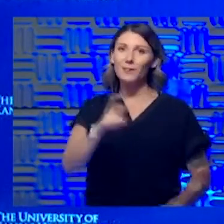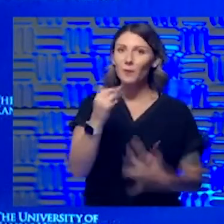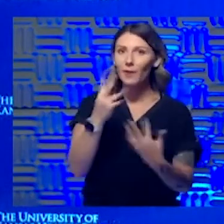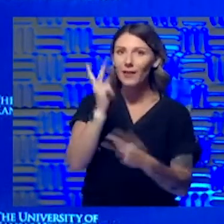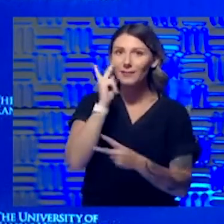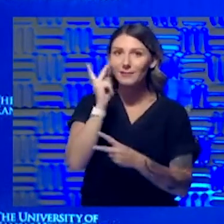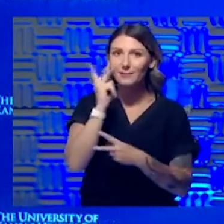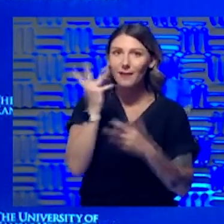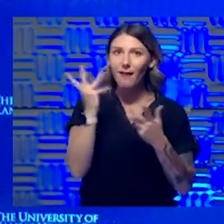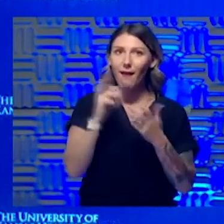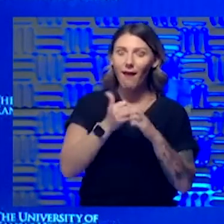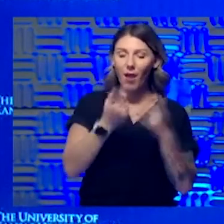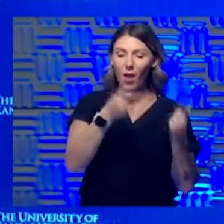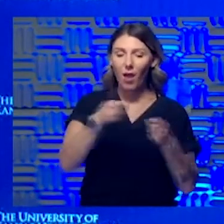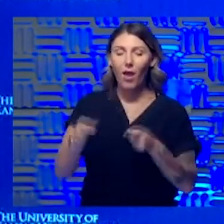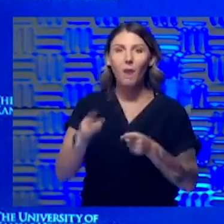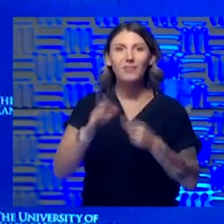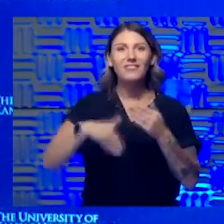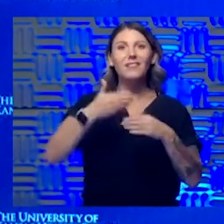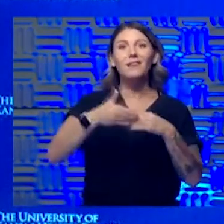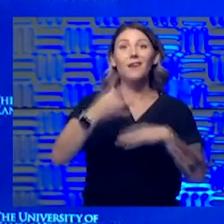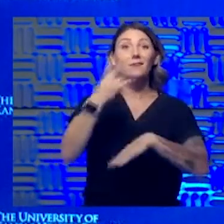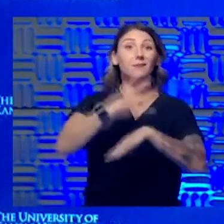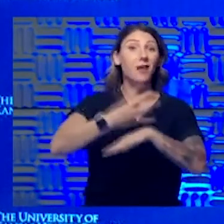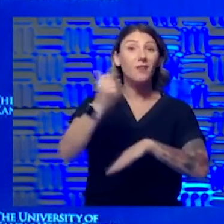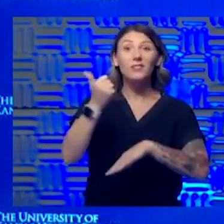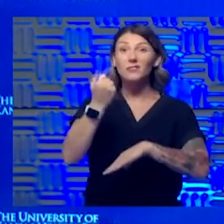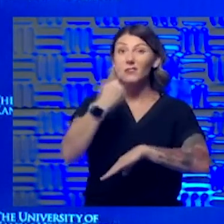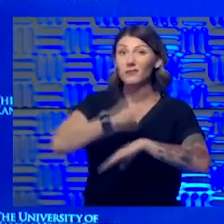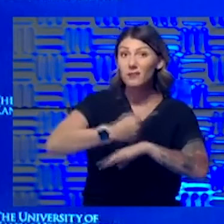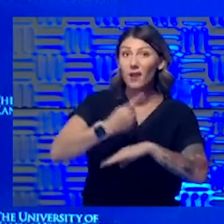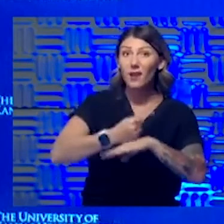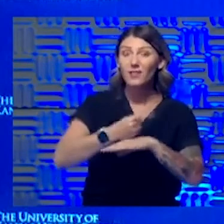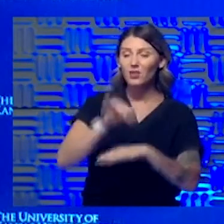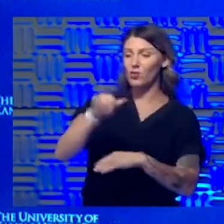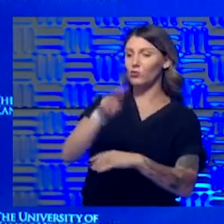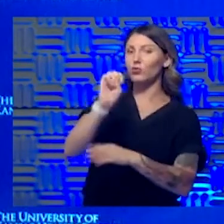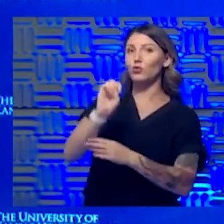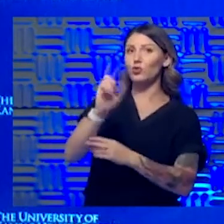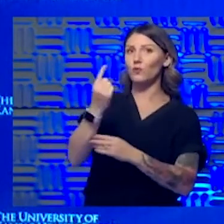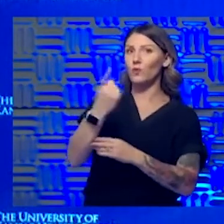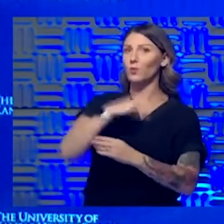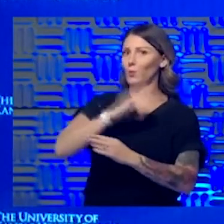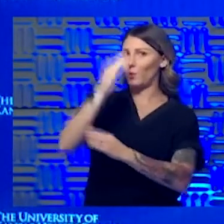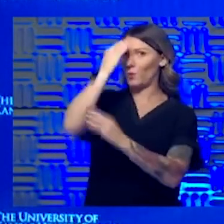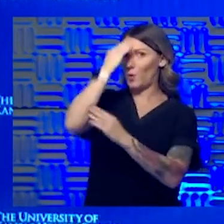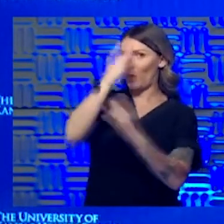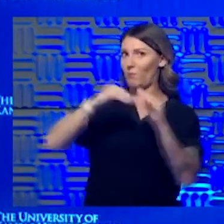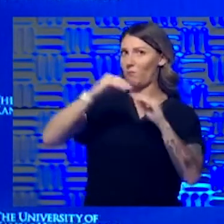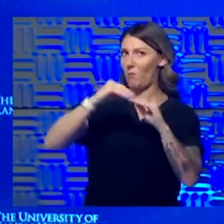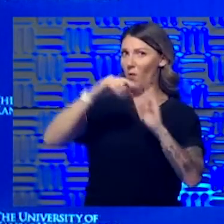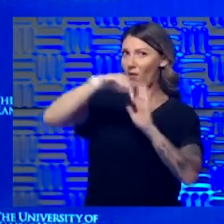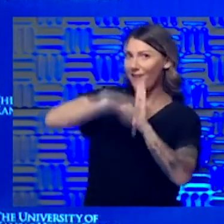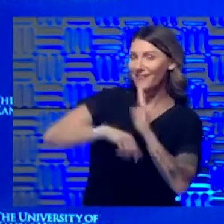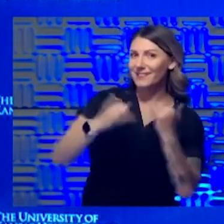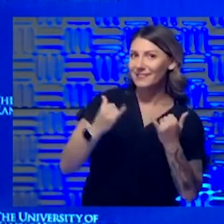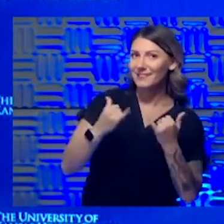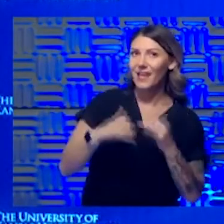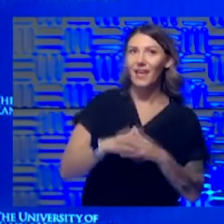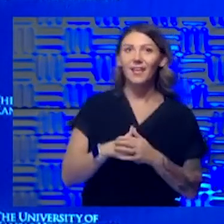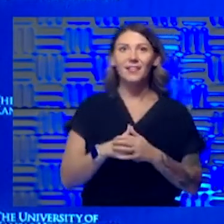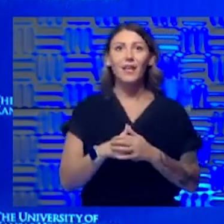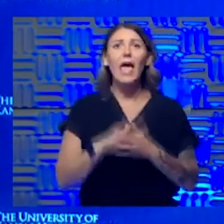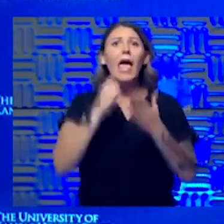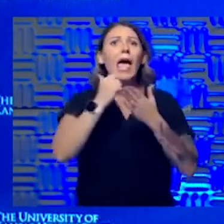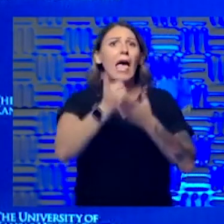that goes over the next 7 to 10 days. And by around June 1st, we'll be a lot smarter than we are today. Help us look really